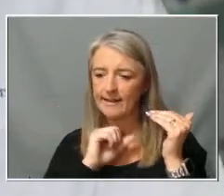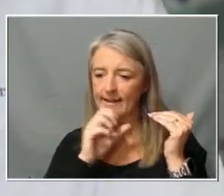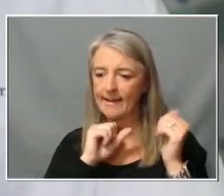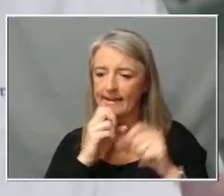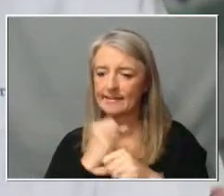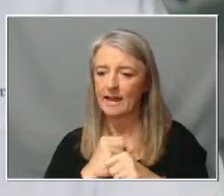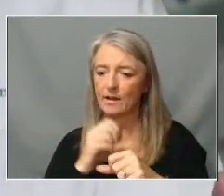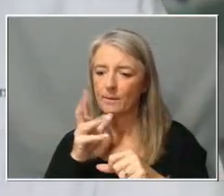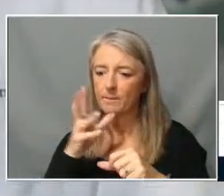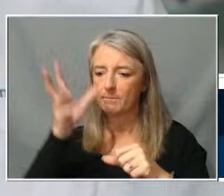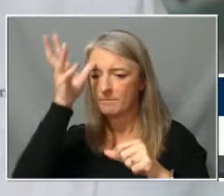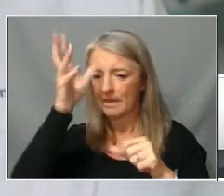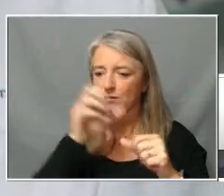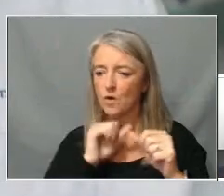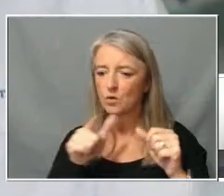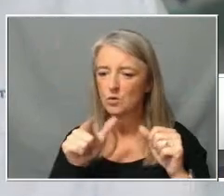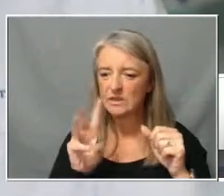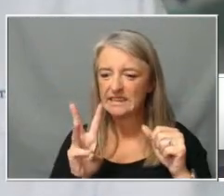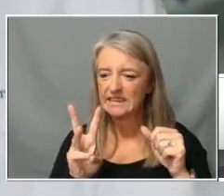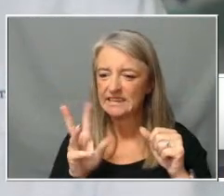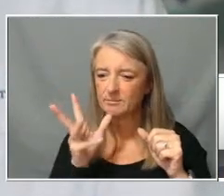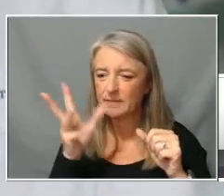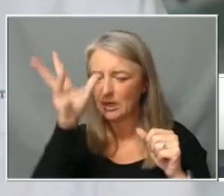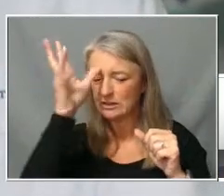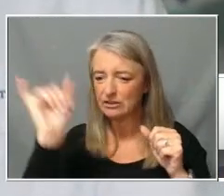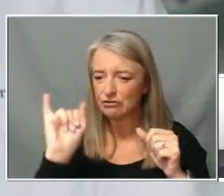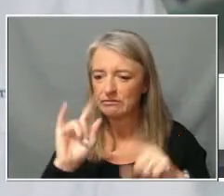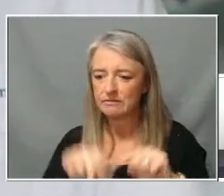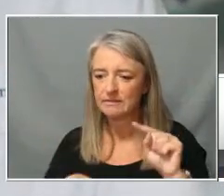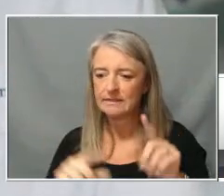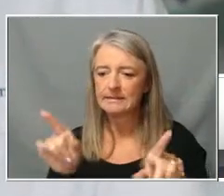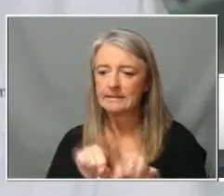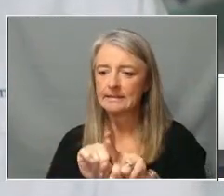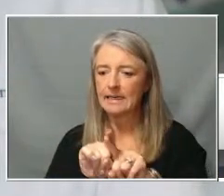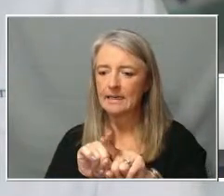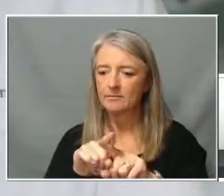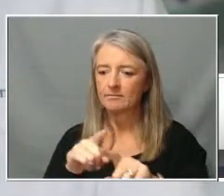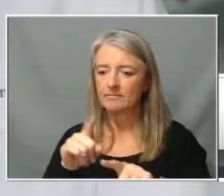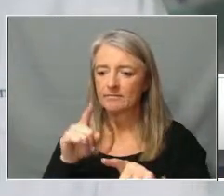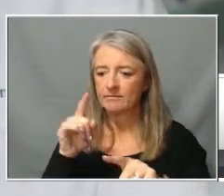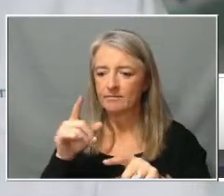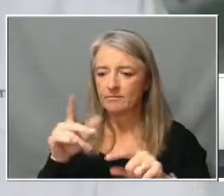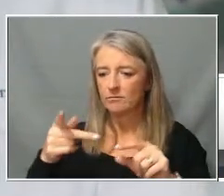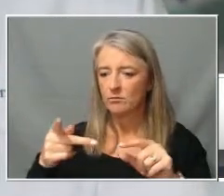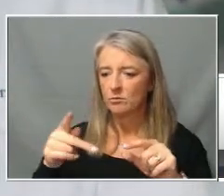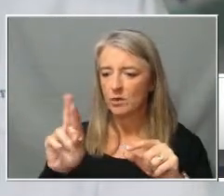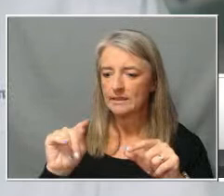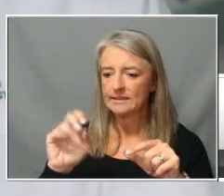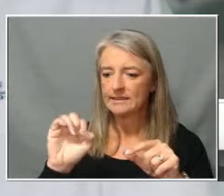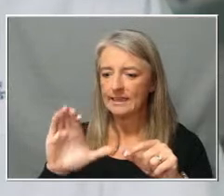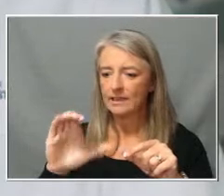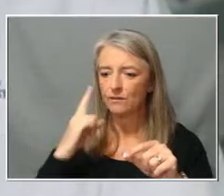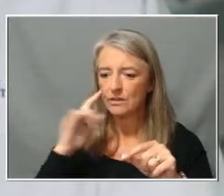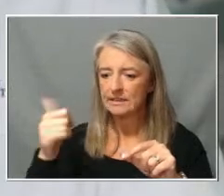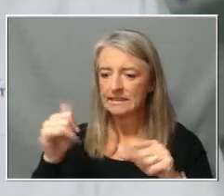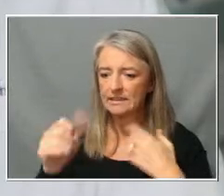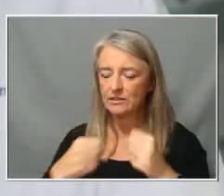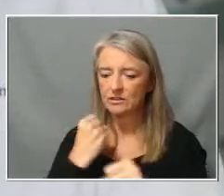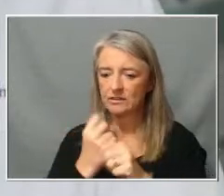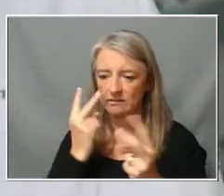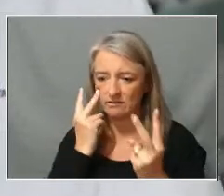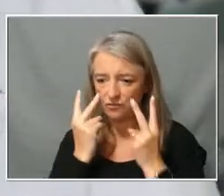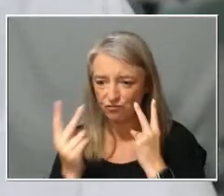insurance at 26 or something like that, and had the same prosthesis for 10 years or whatever. And I saw this thing and I was